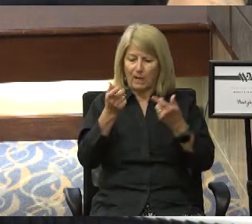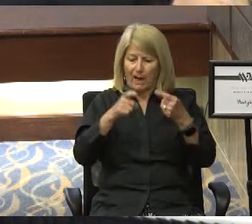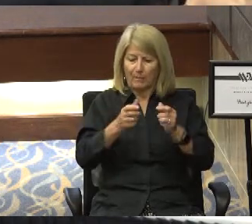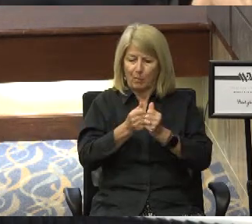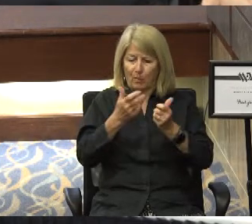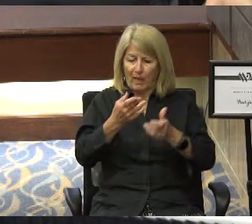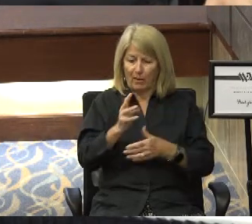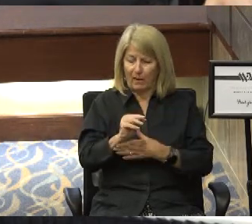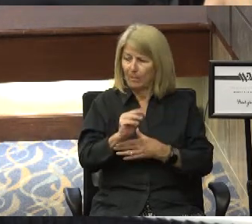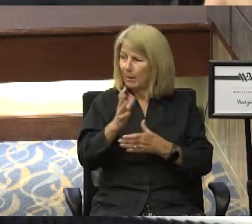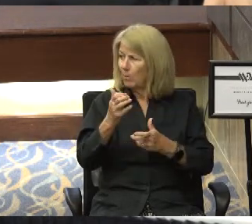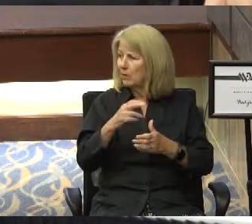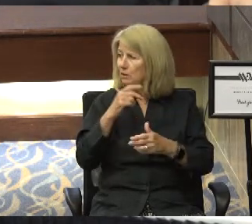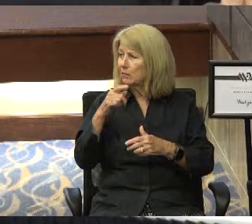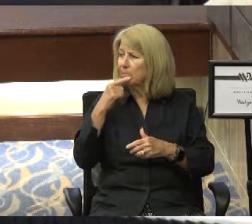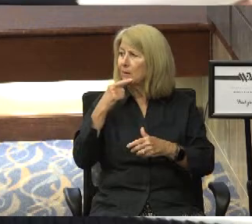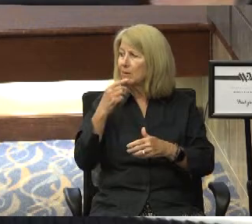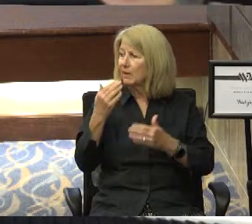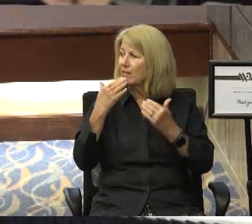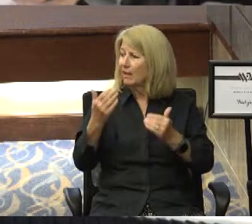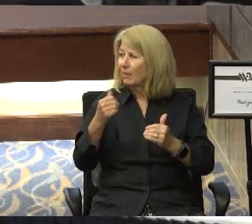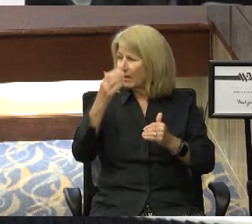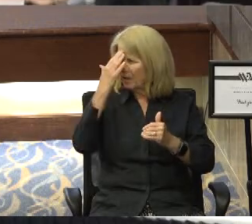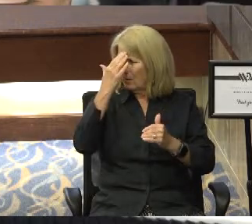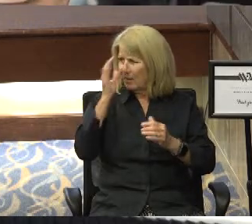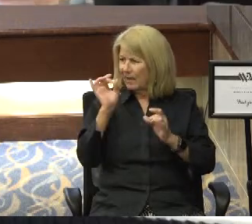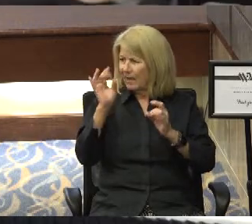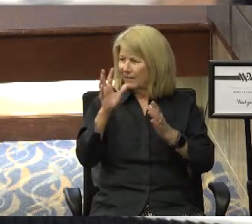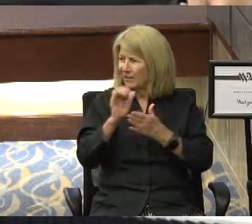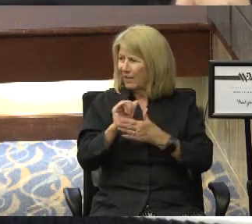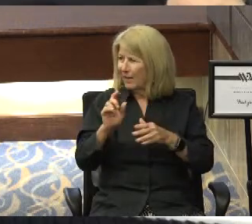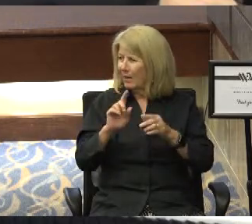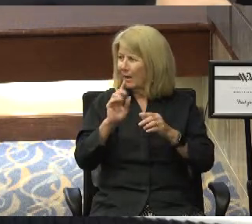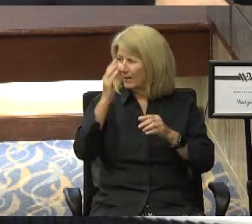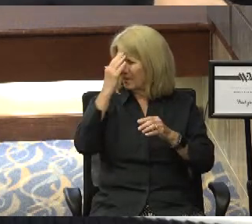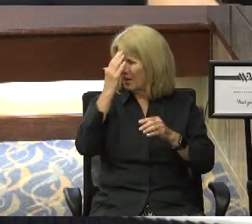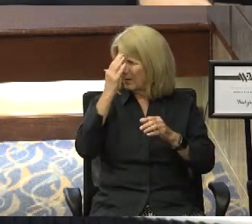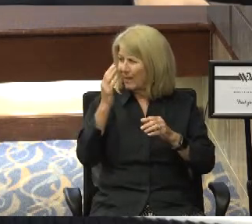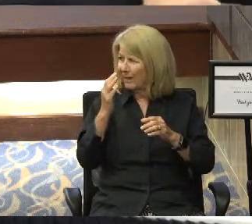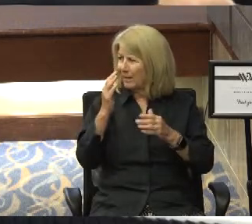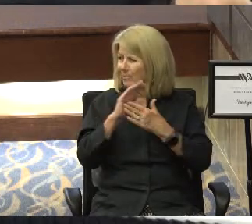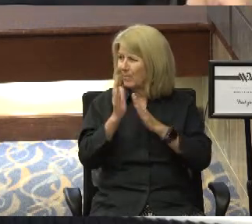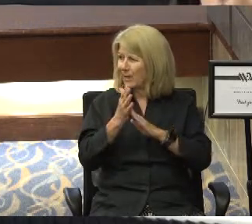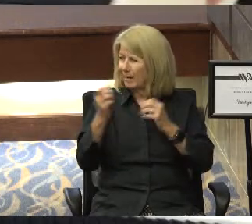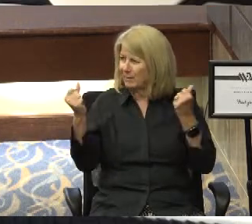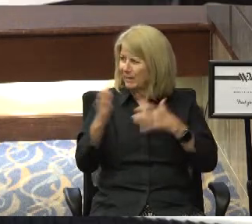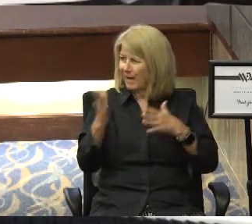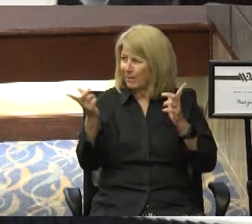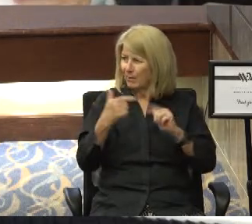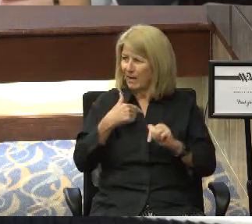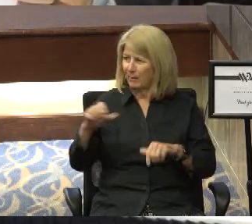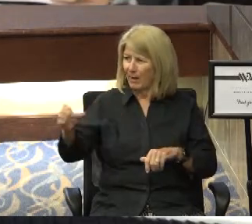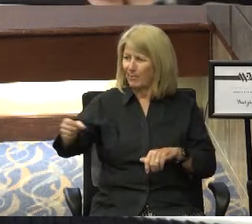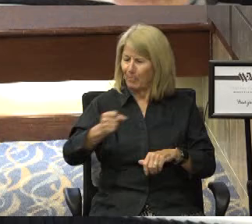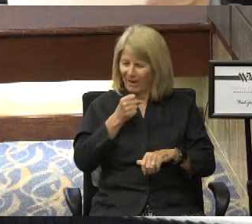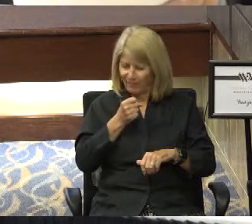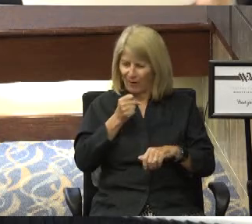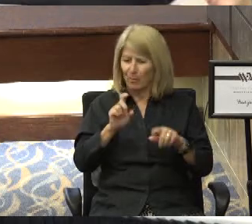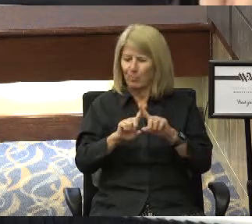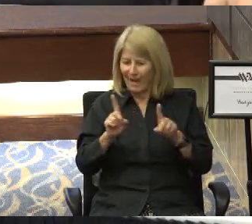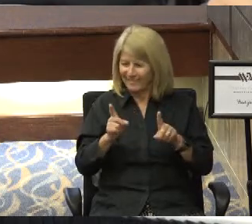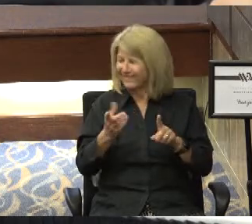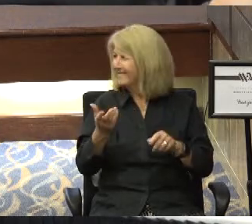publicly thank him, even though I know he hates it. So, and I know he got scared when I grabbed the microphone, but I hope it's less scary